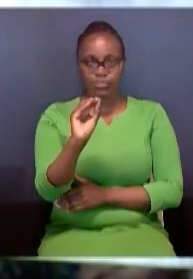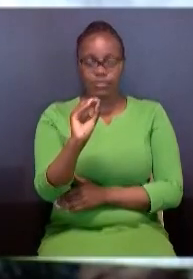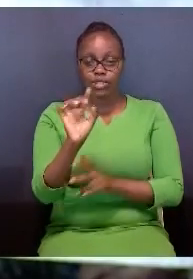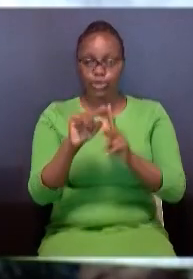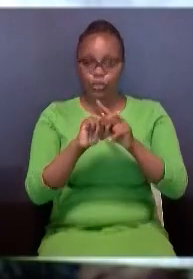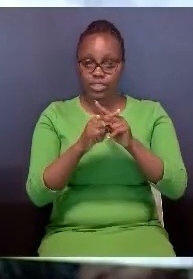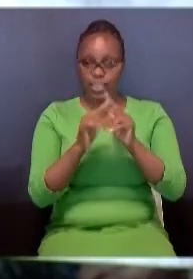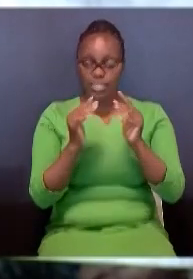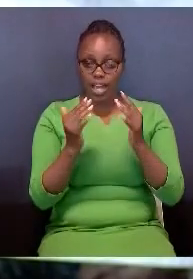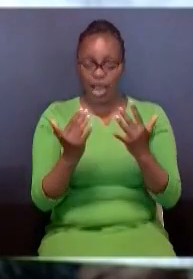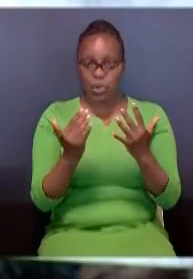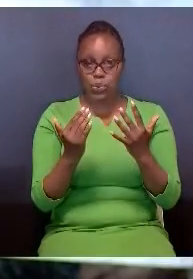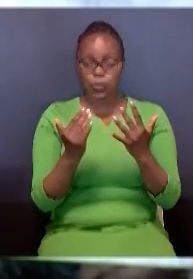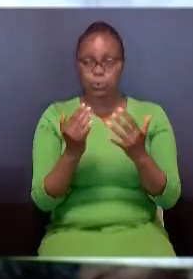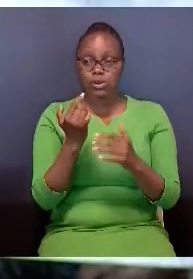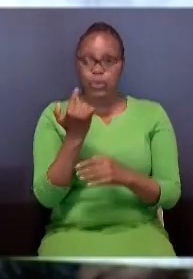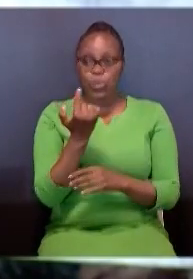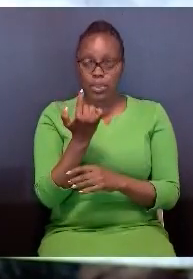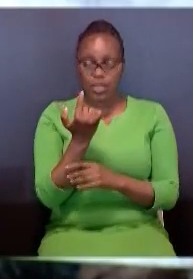Begin by not